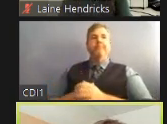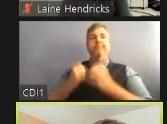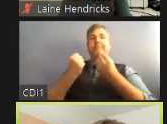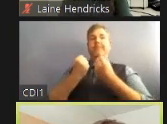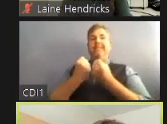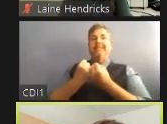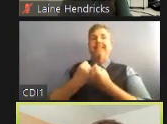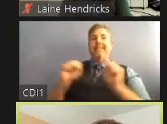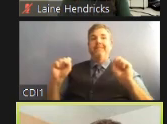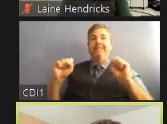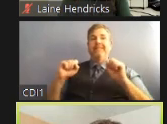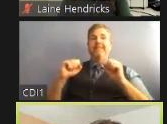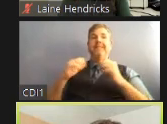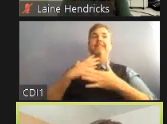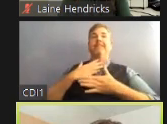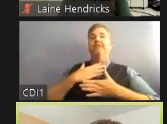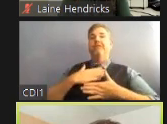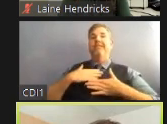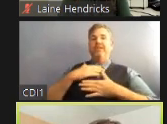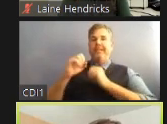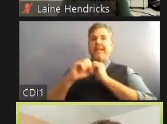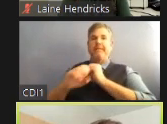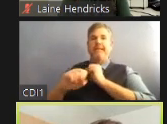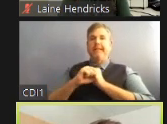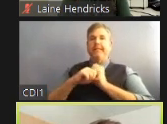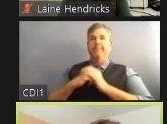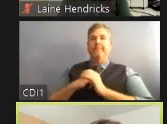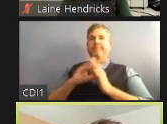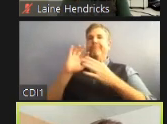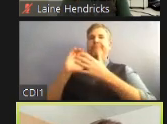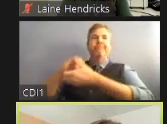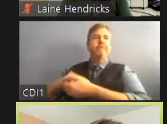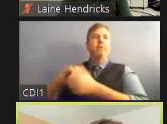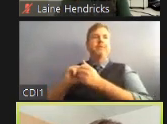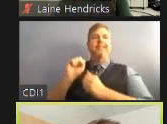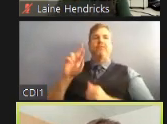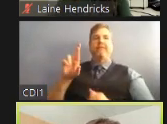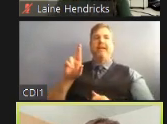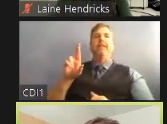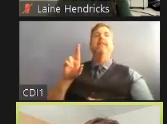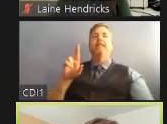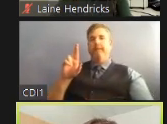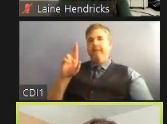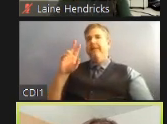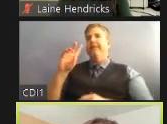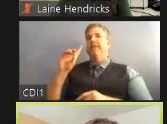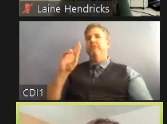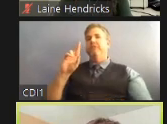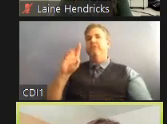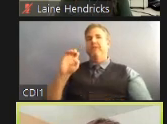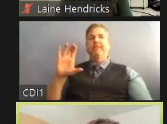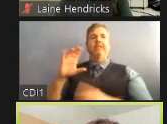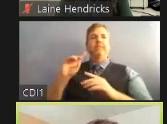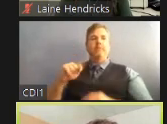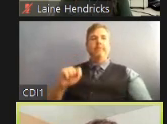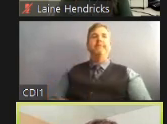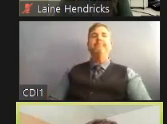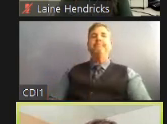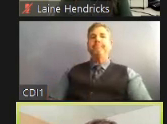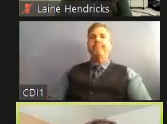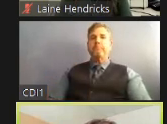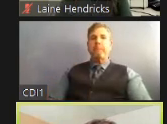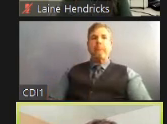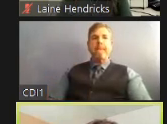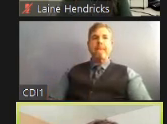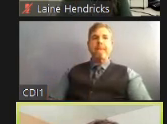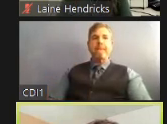Fe Recreation to promote self-recreation, Pickleweed Park and other areas. These are some of the materials that have been developed based on what we learned